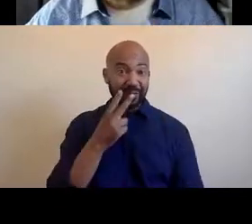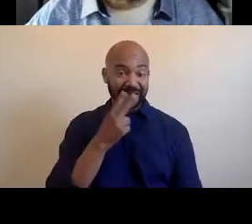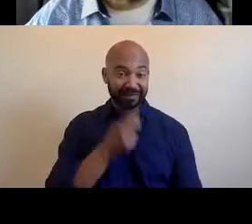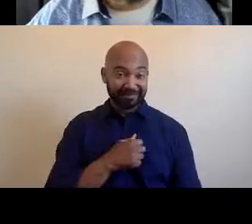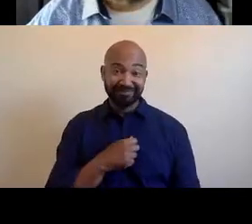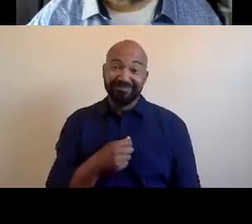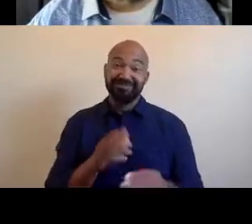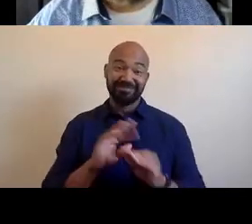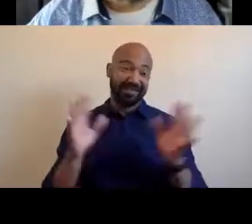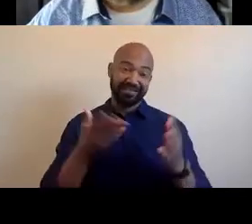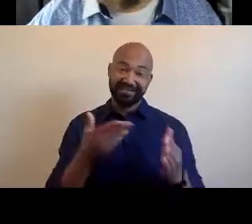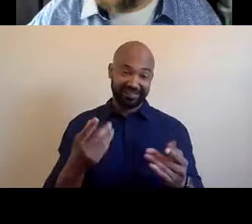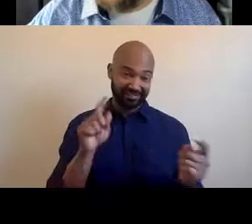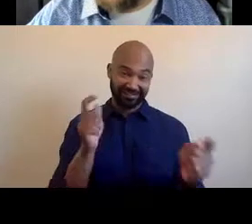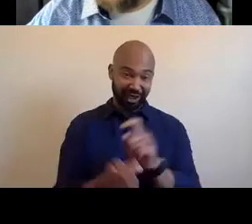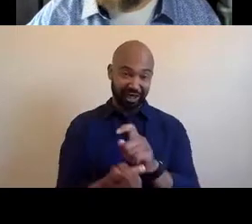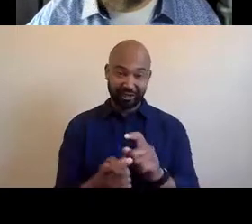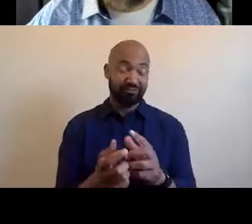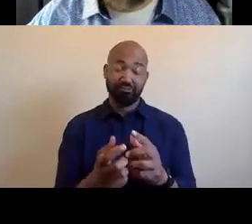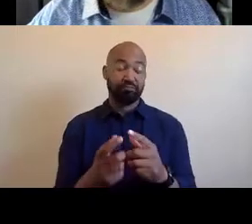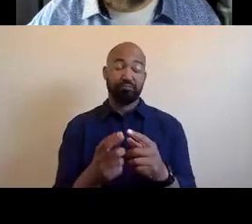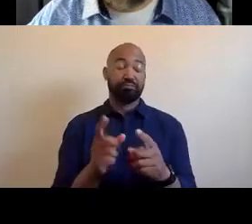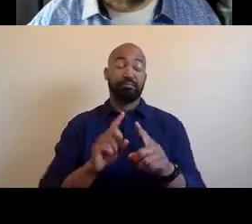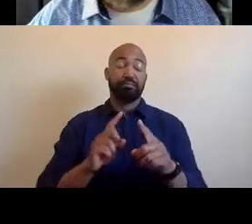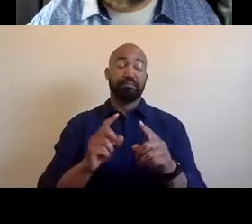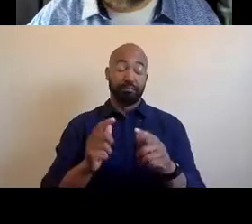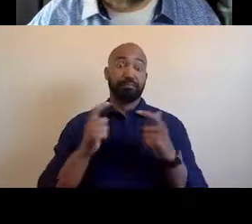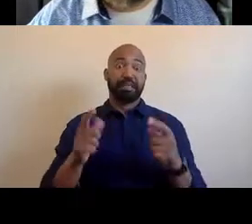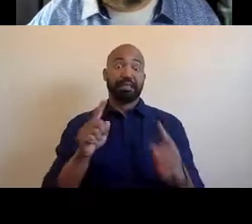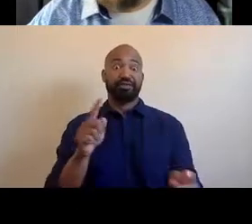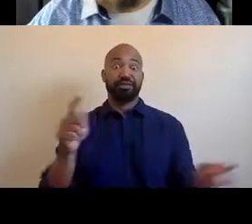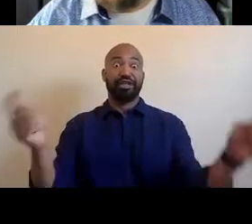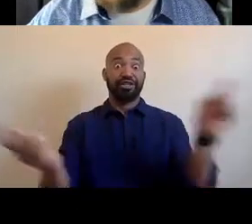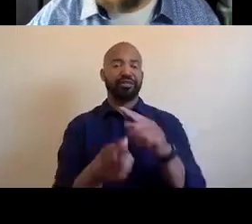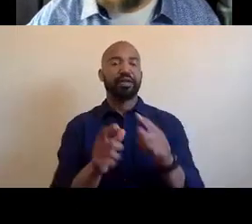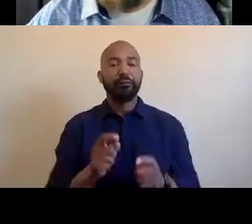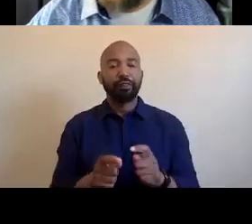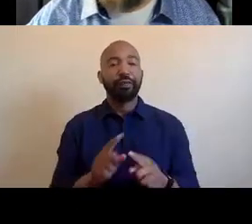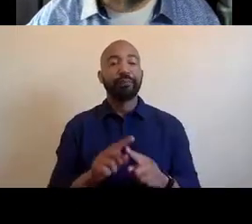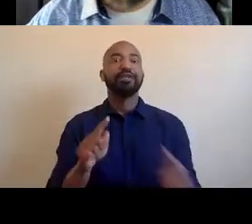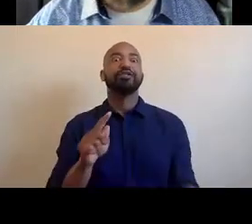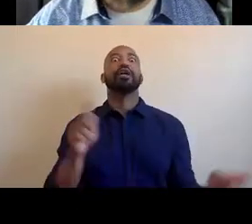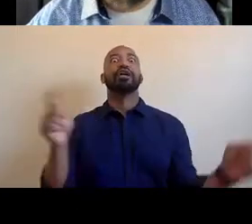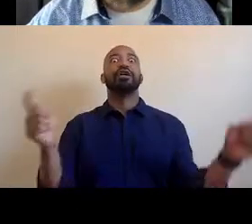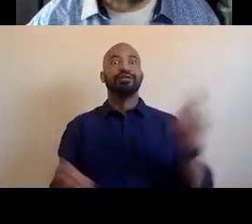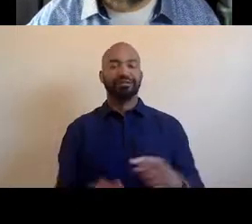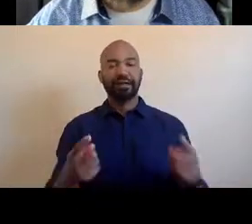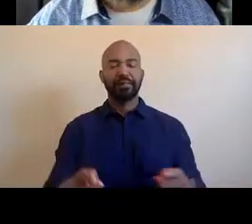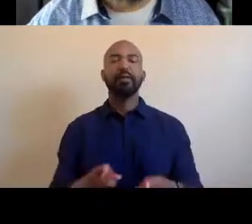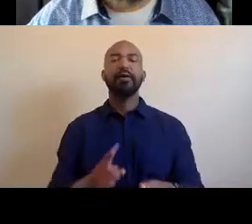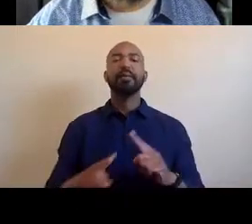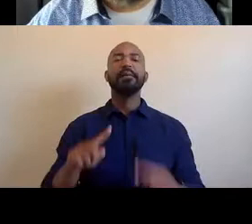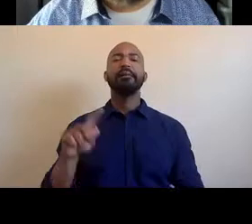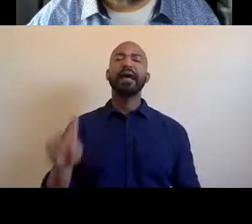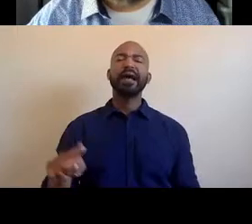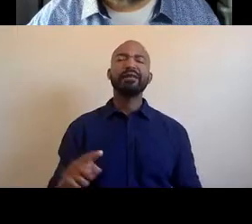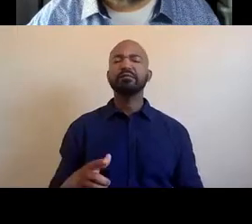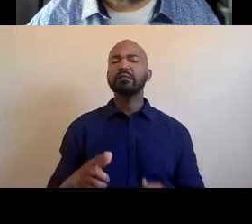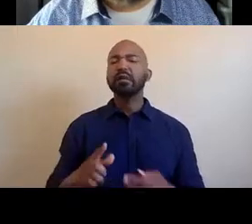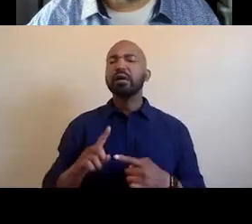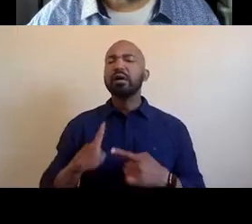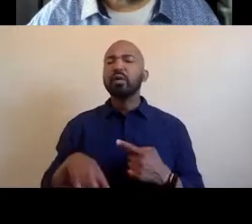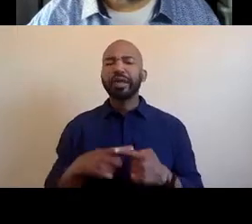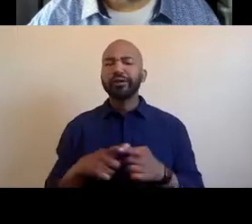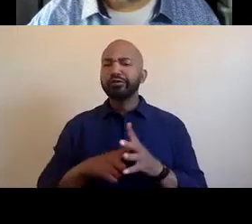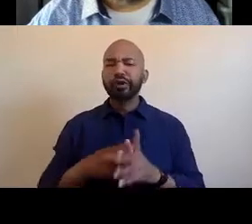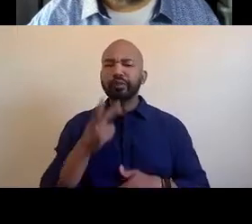have changed in a big way. But I like to ask people, when did you start smoking? But what's so good about it? Like,